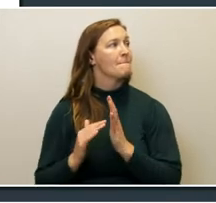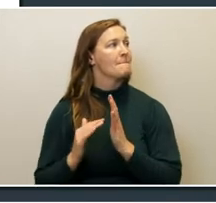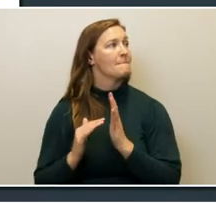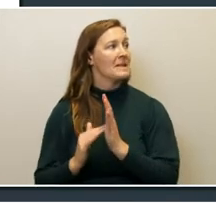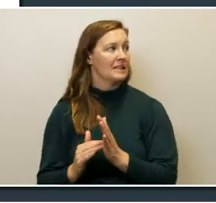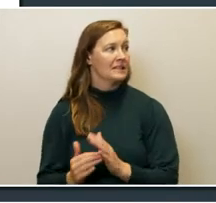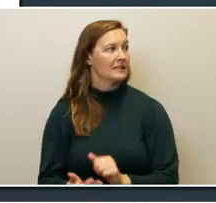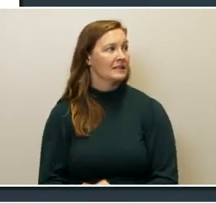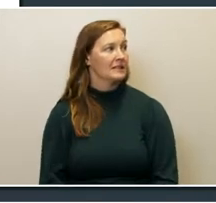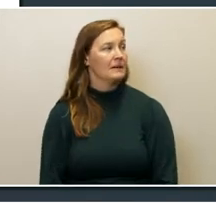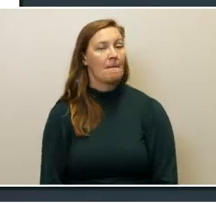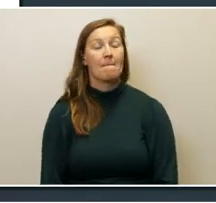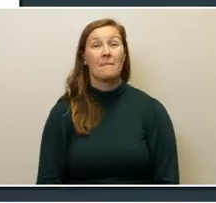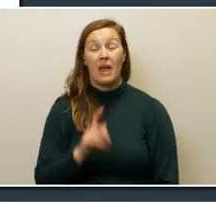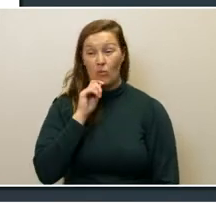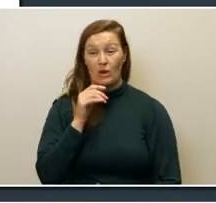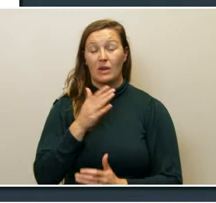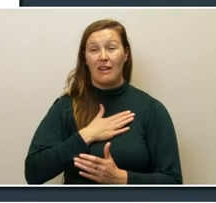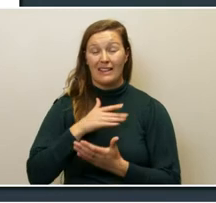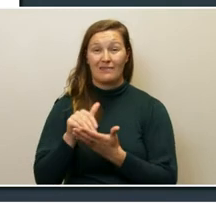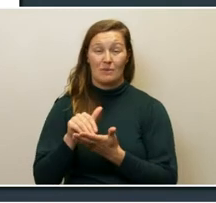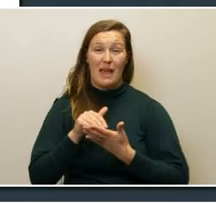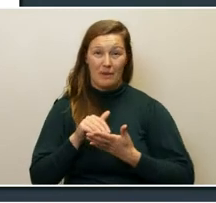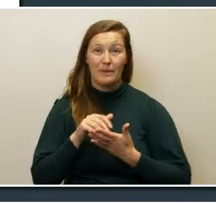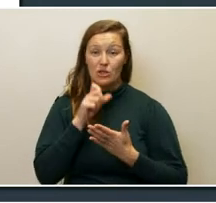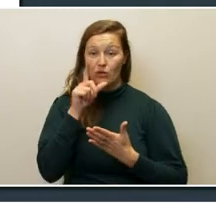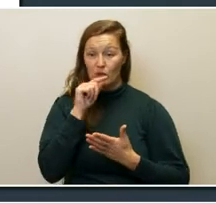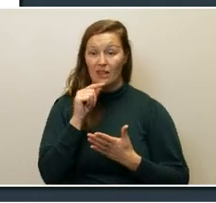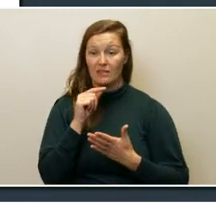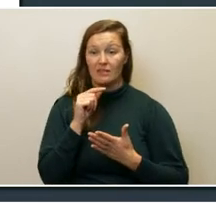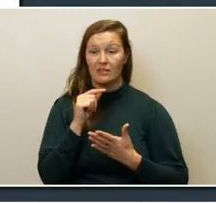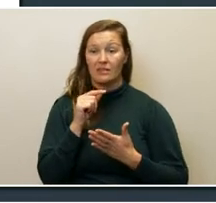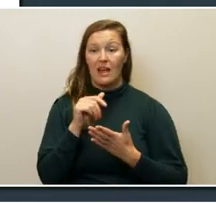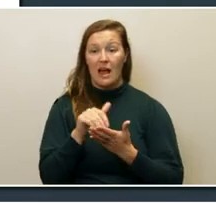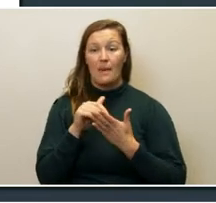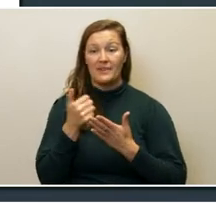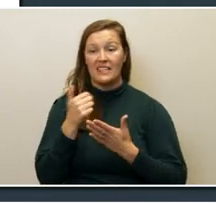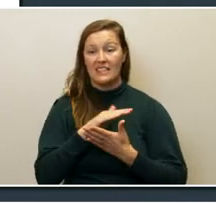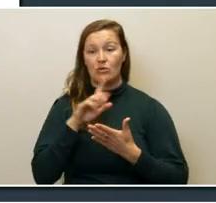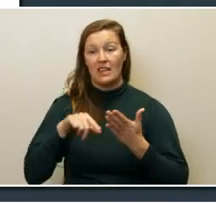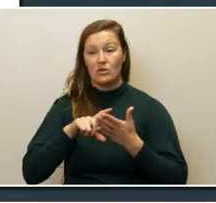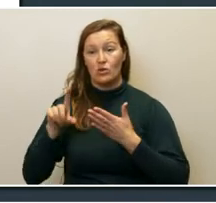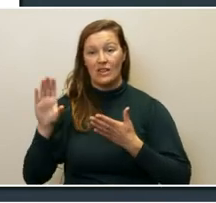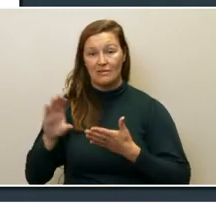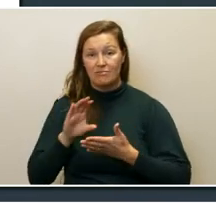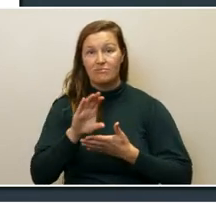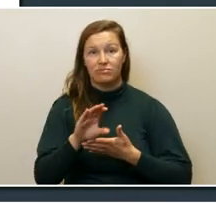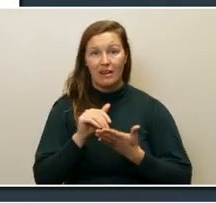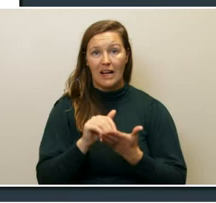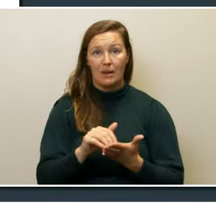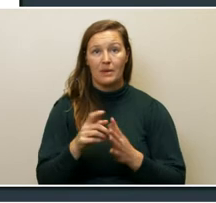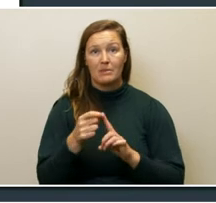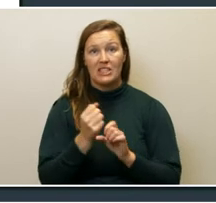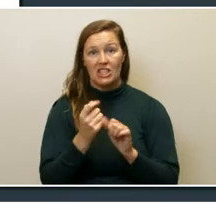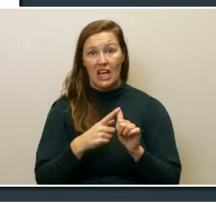hand there, and if you would please consider the possibility of taking $600,000 out of your car park fund and helping out.